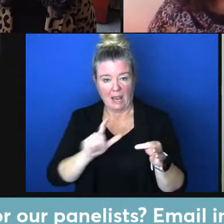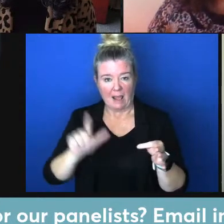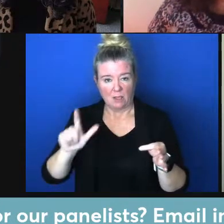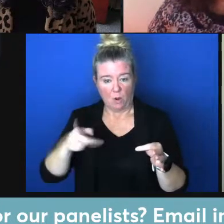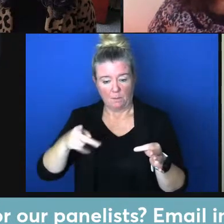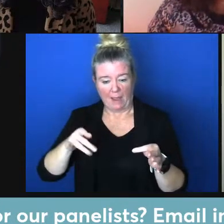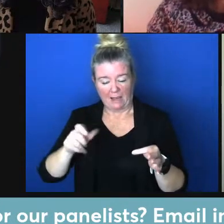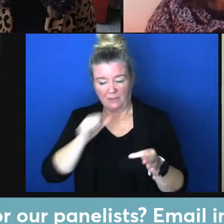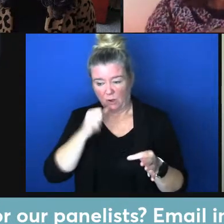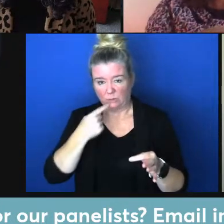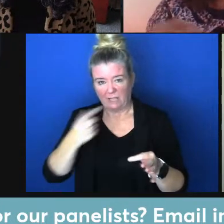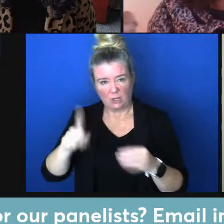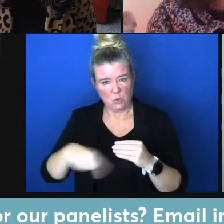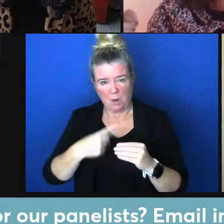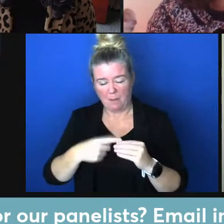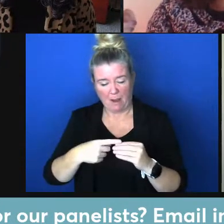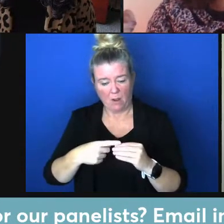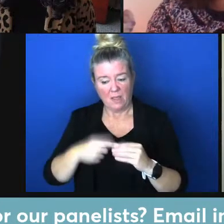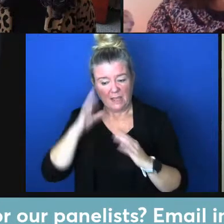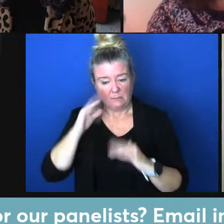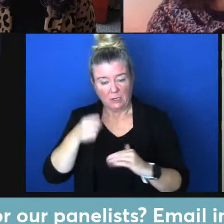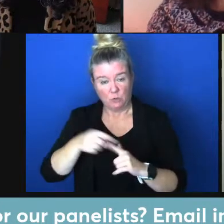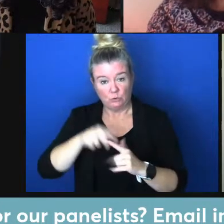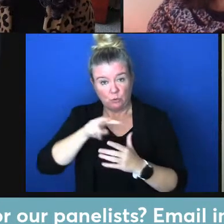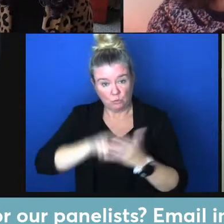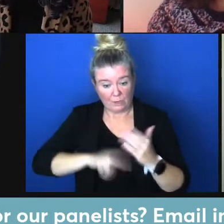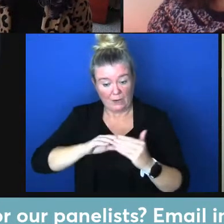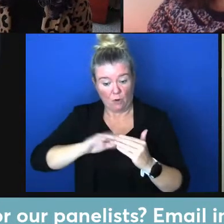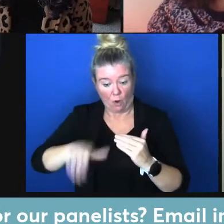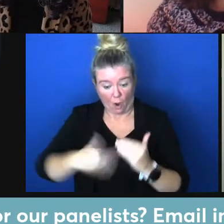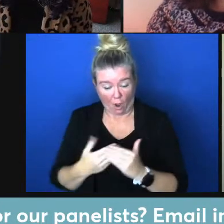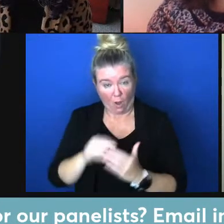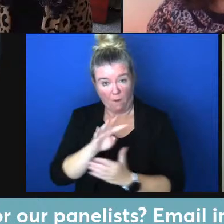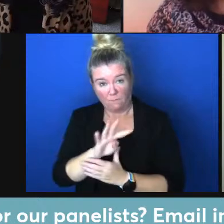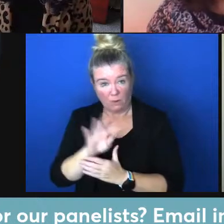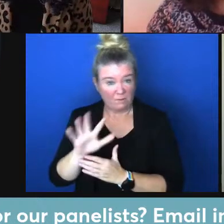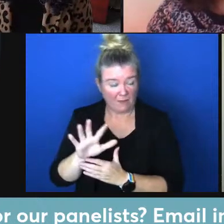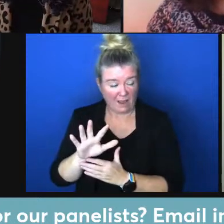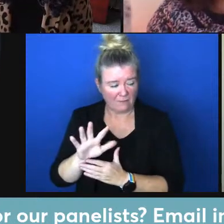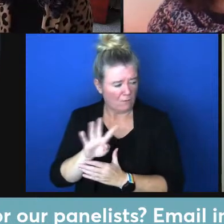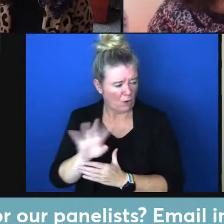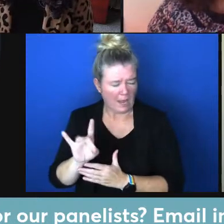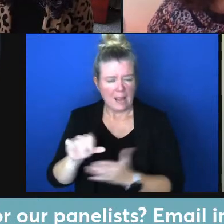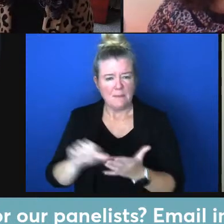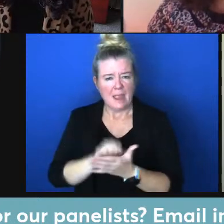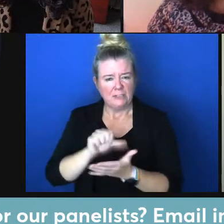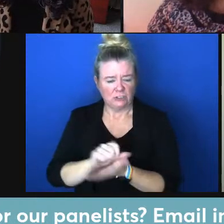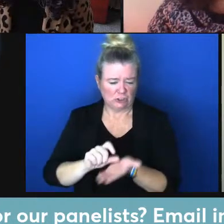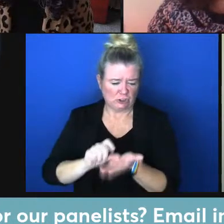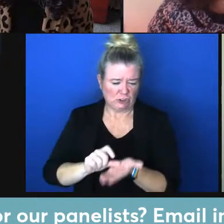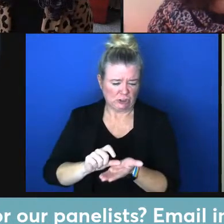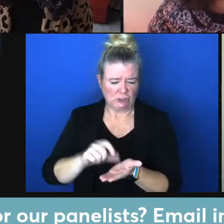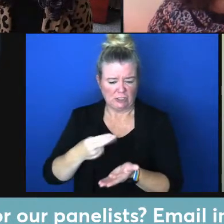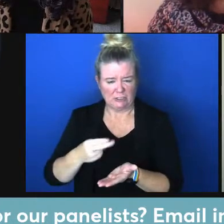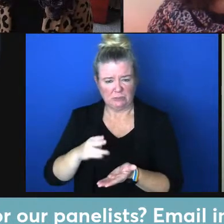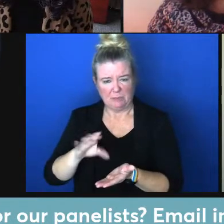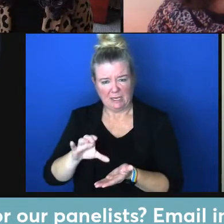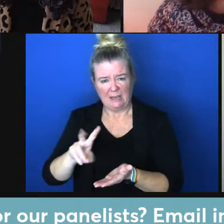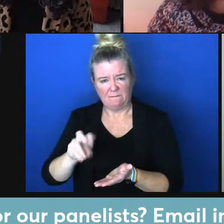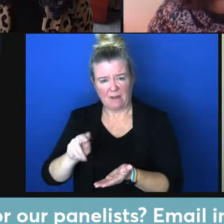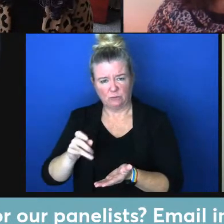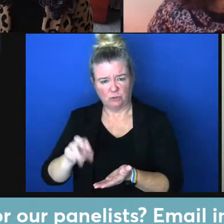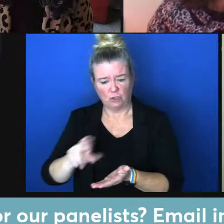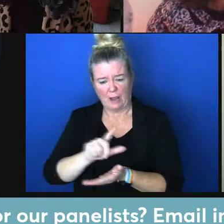tell you about, they expect you to read all 45 or 48 pages of your HCV voucher